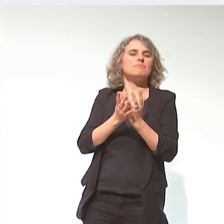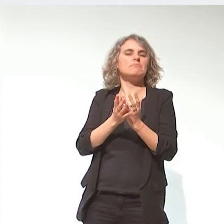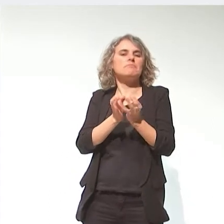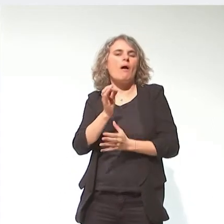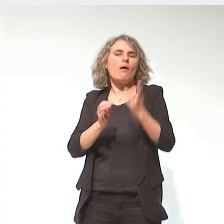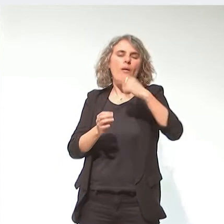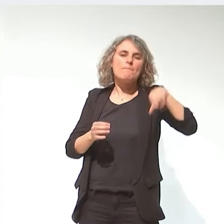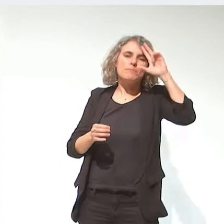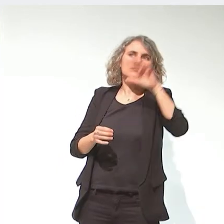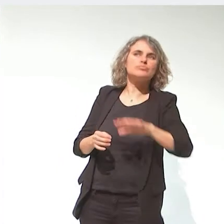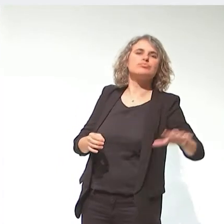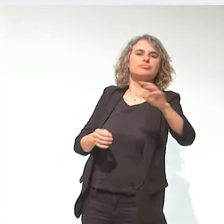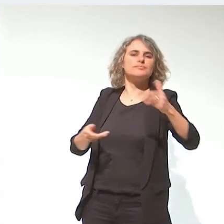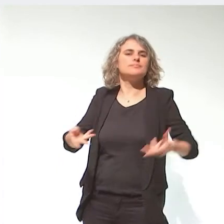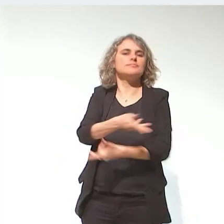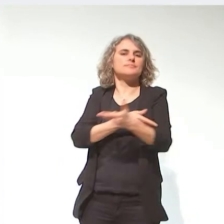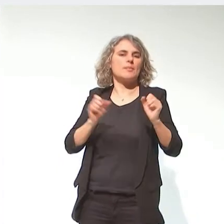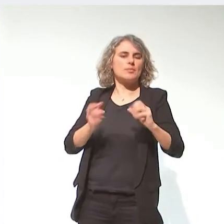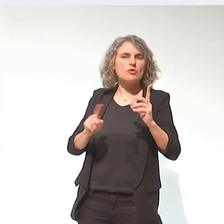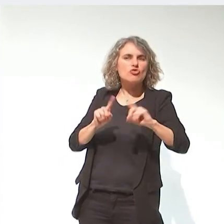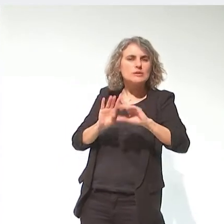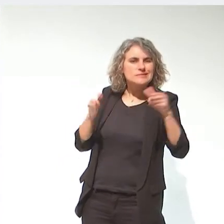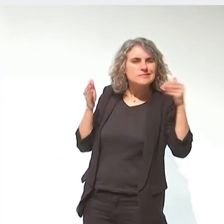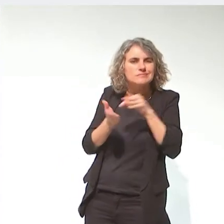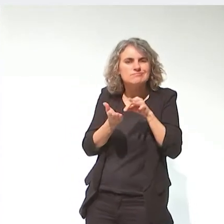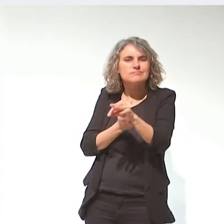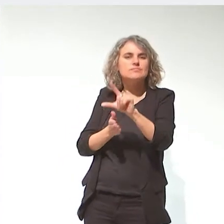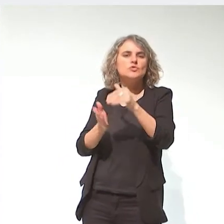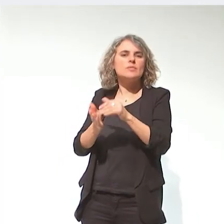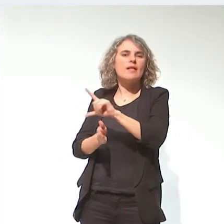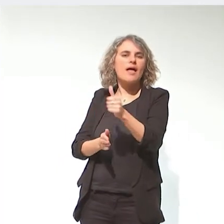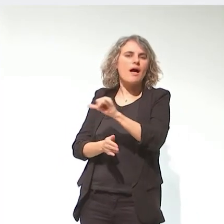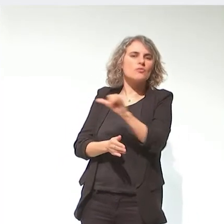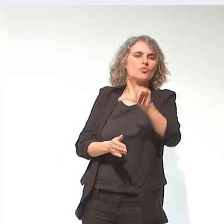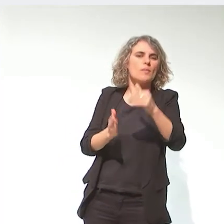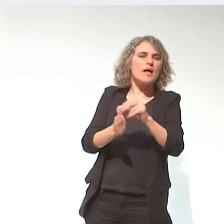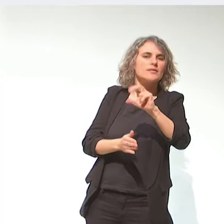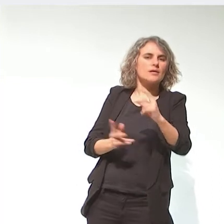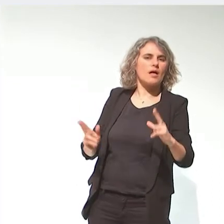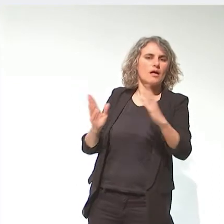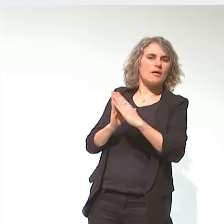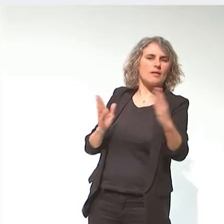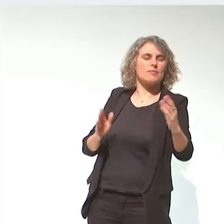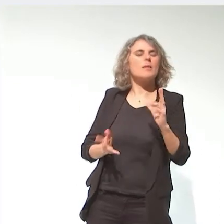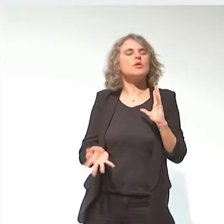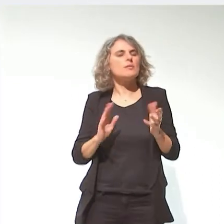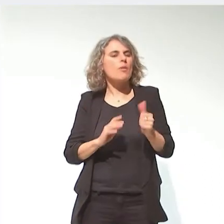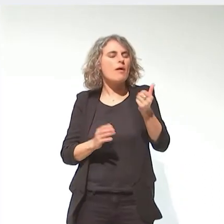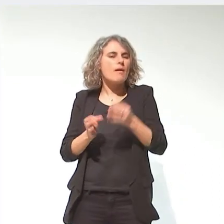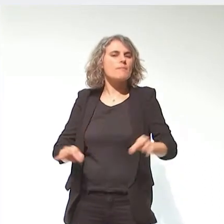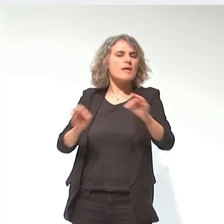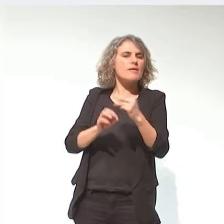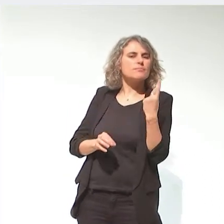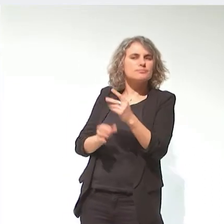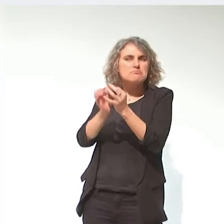and the European initiative that you wish to implement, the 2021-2030 strategy, for example. But